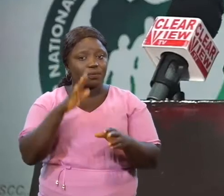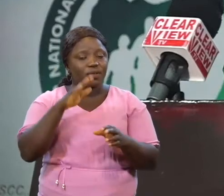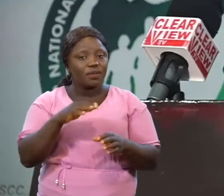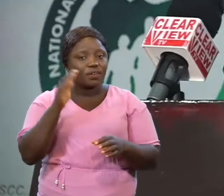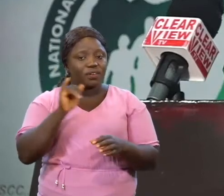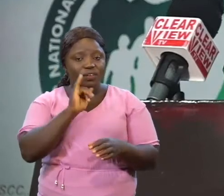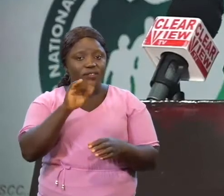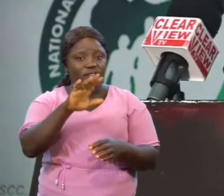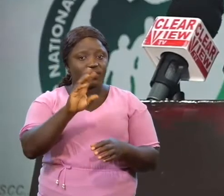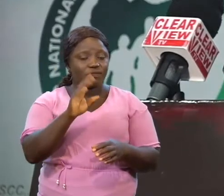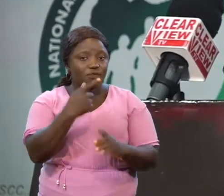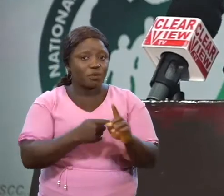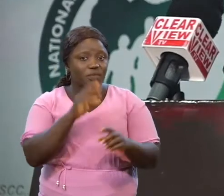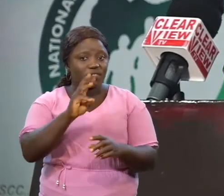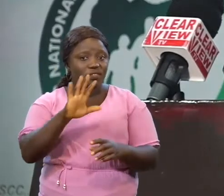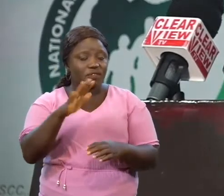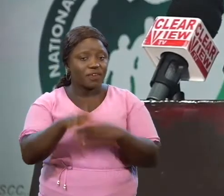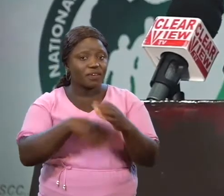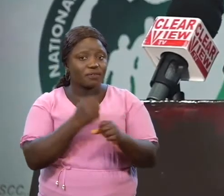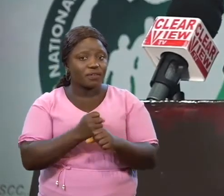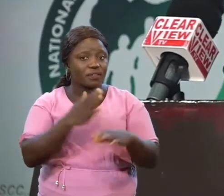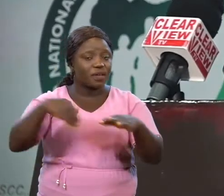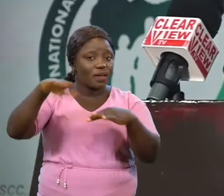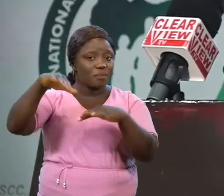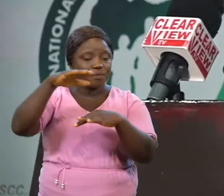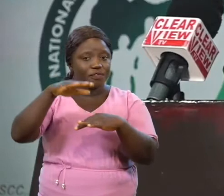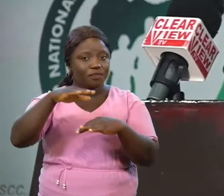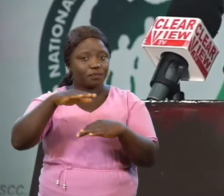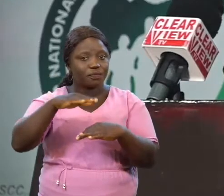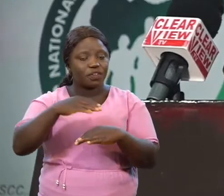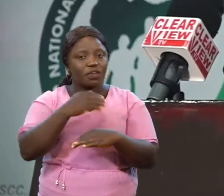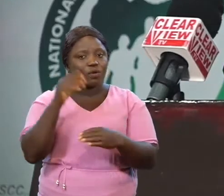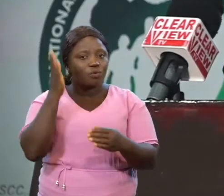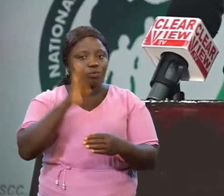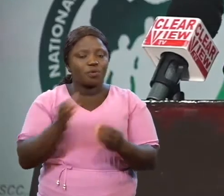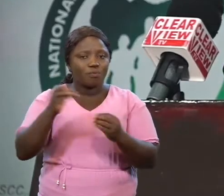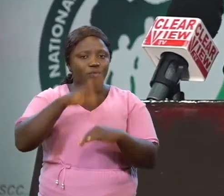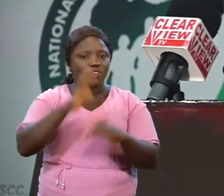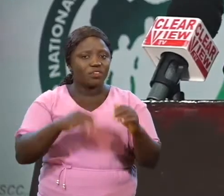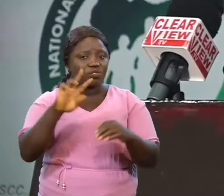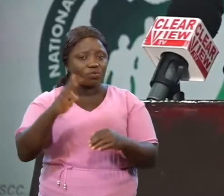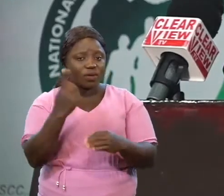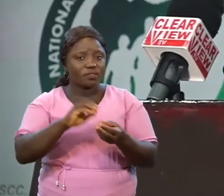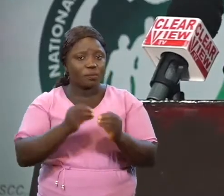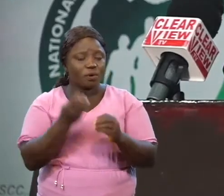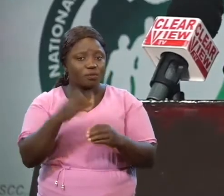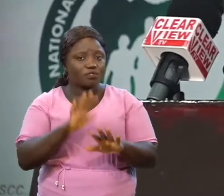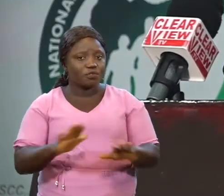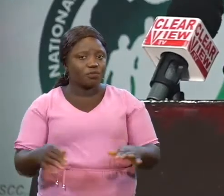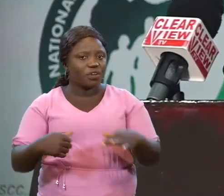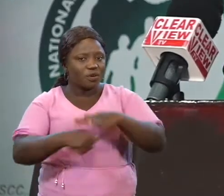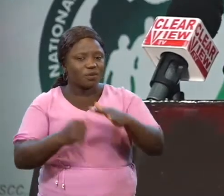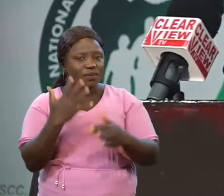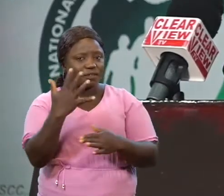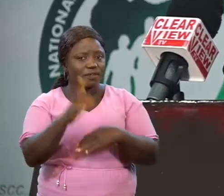persons aged 65 years and above worldwide will be more than twice the number of children under